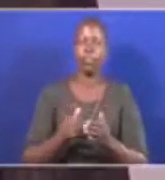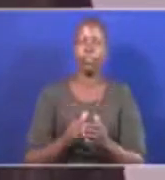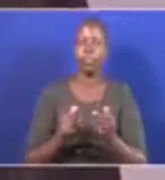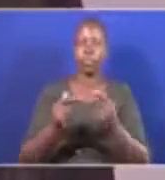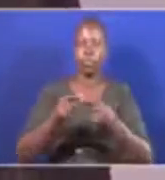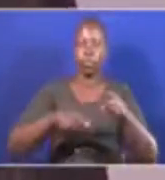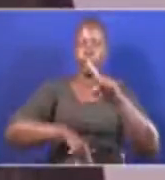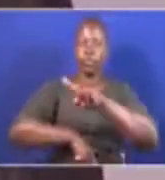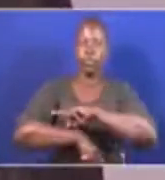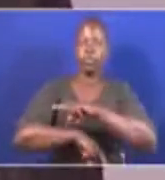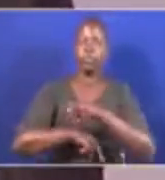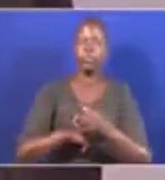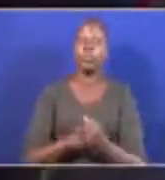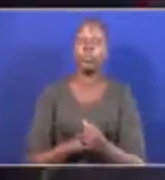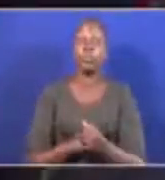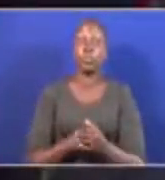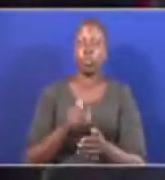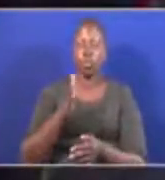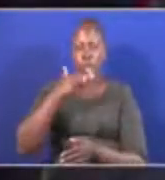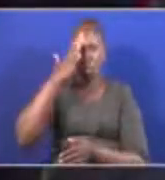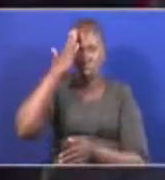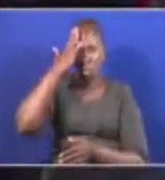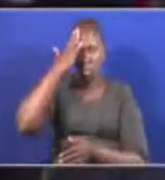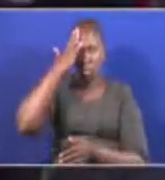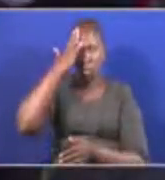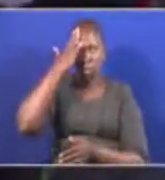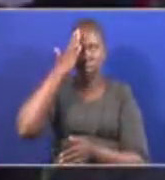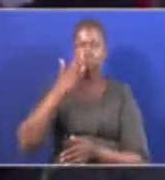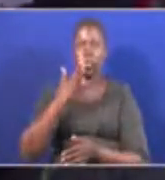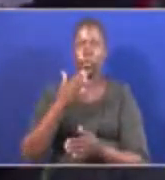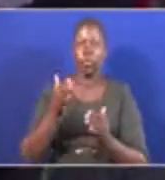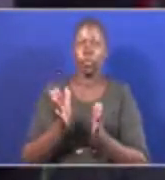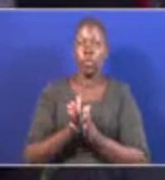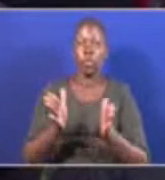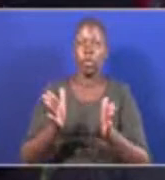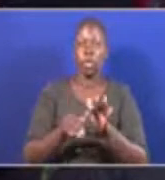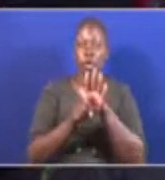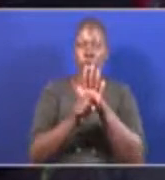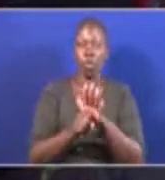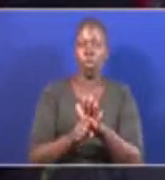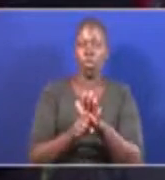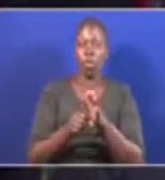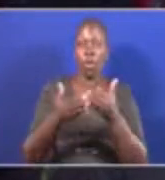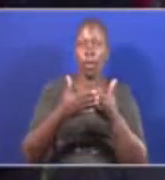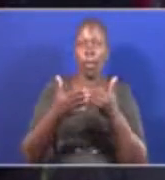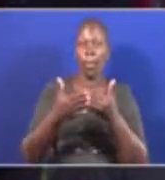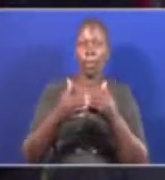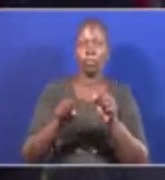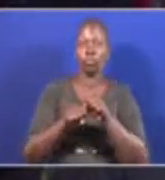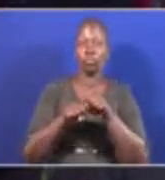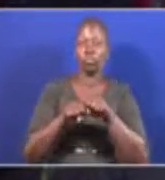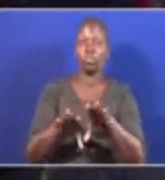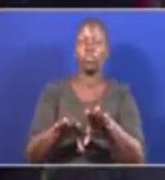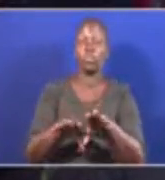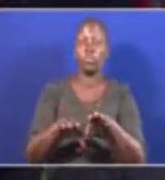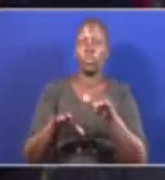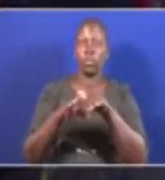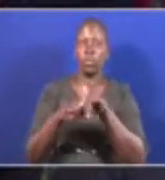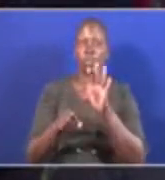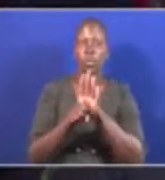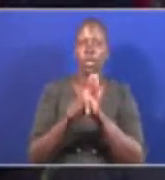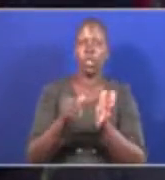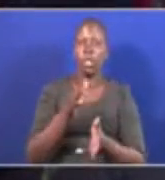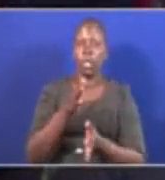today. We know he's the main force behind devolution. Indeed, he is the